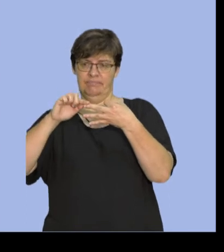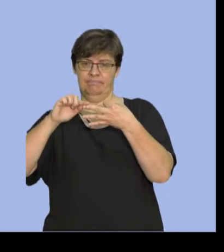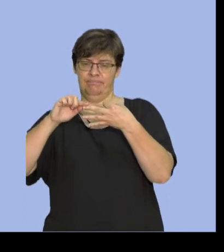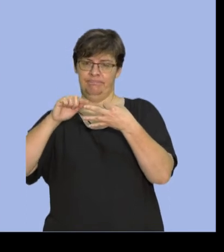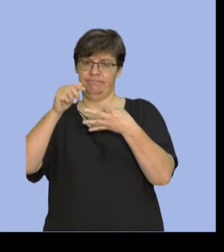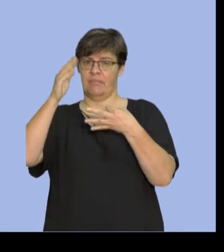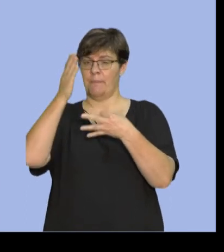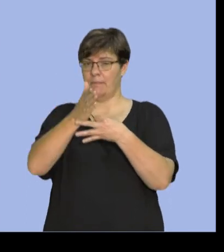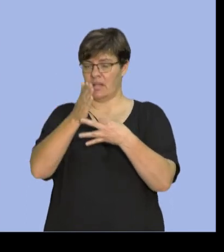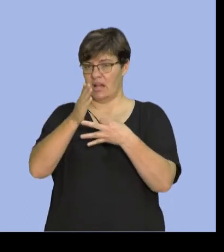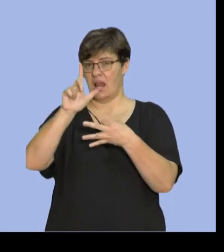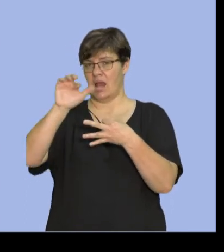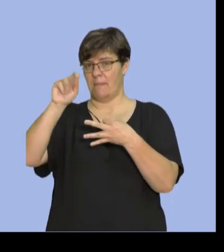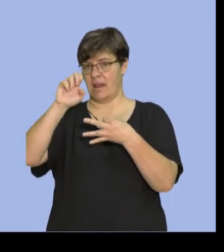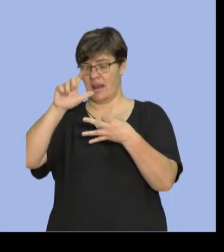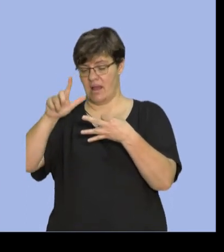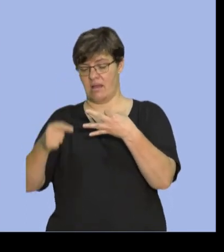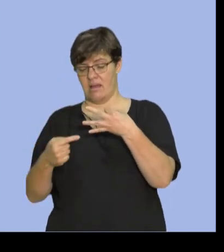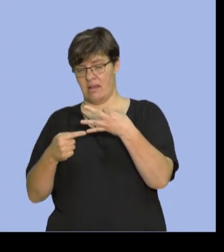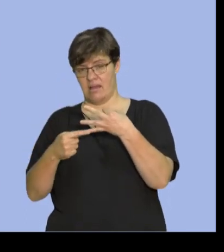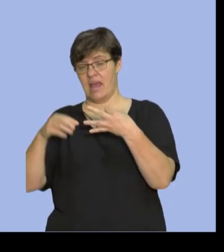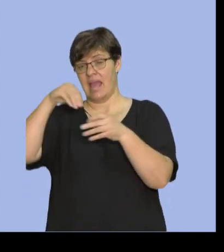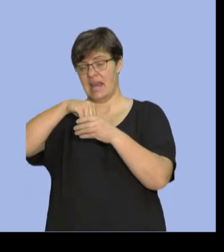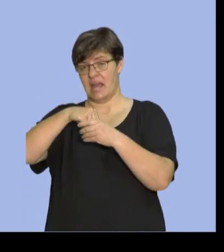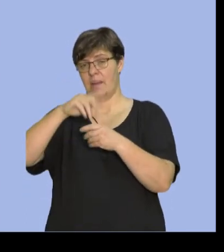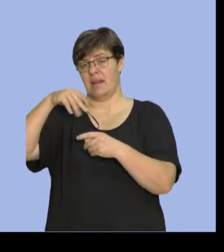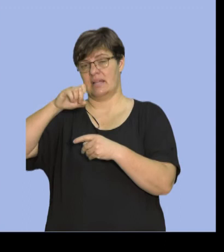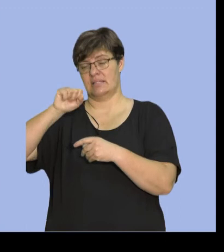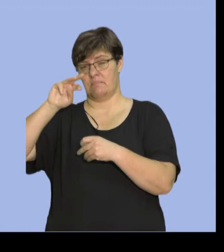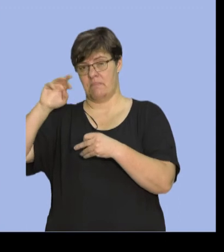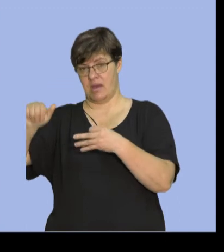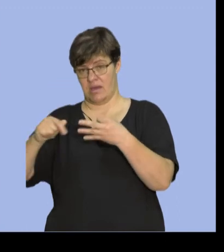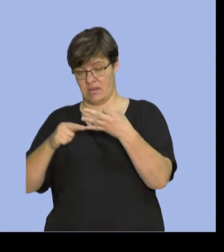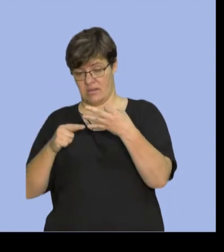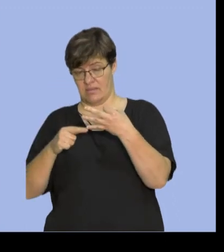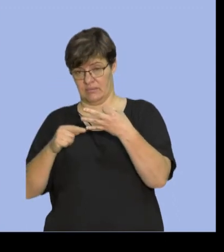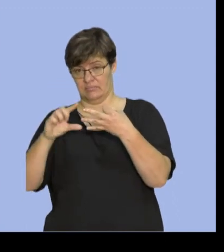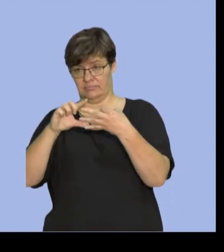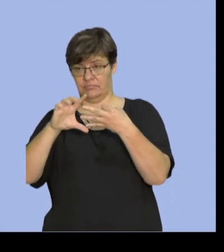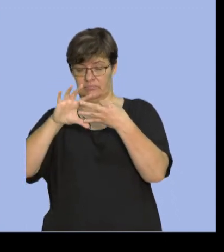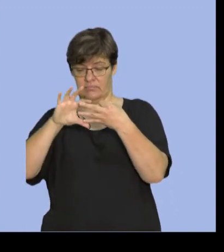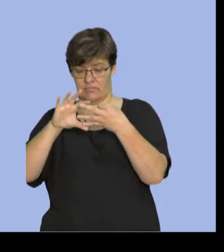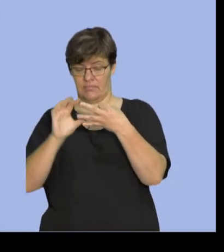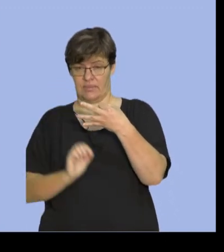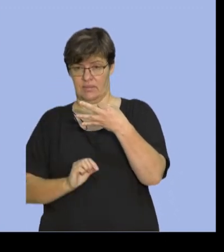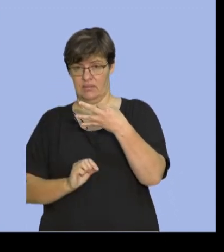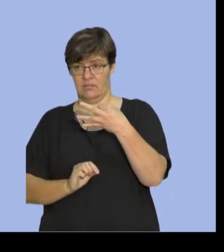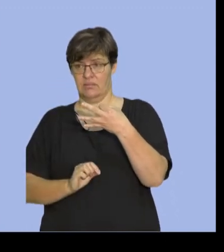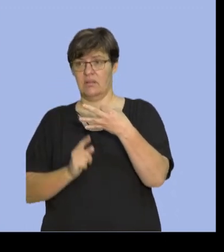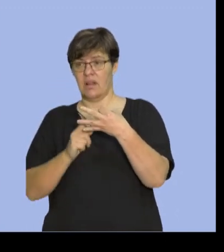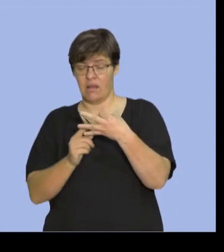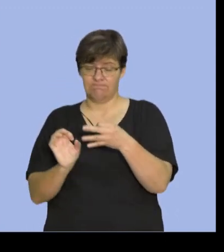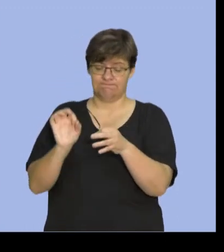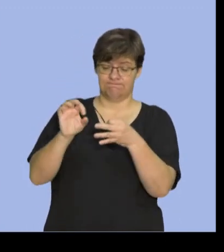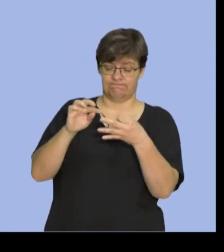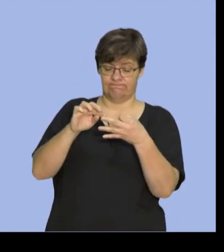outer middle lamella and an inner plasma membrane. And these are what connect to an adjacent cell.